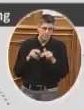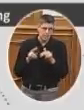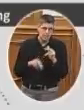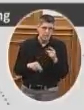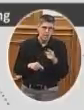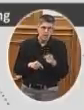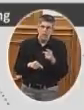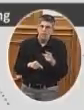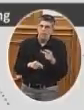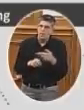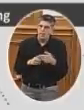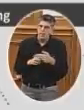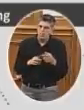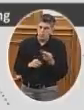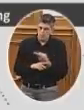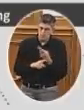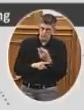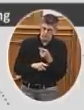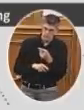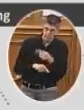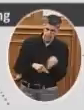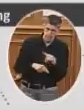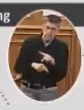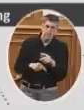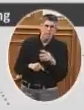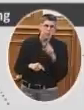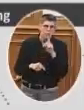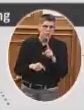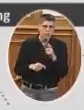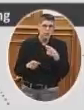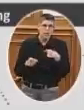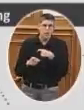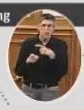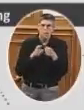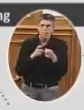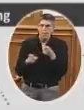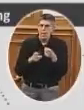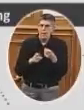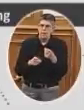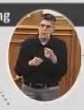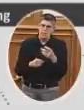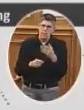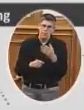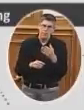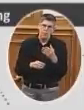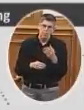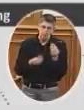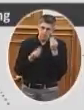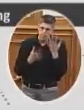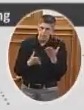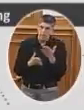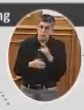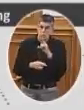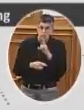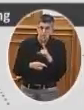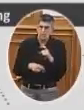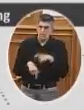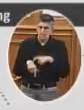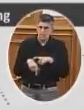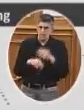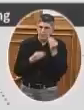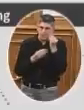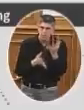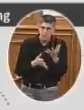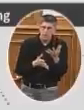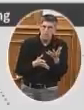parking facilities, and most carefully to make sure that we manage and give people real-time information up front so they know if they're pointing their car